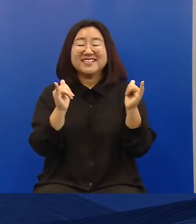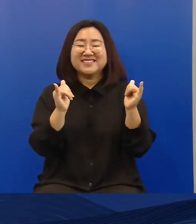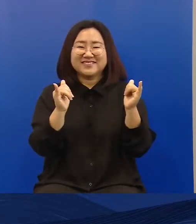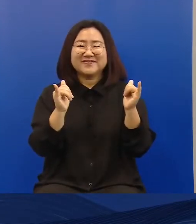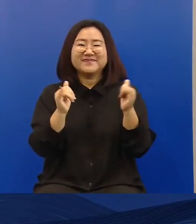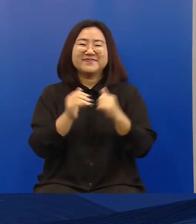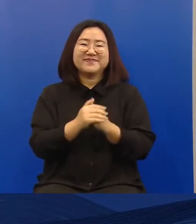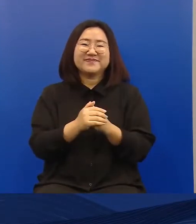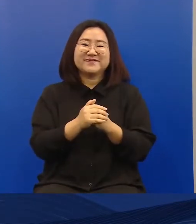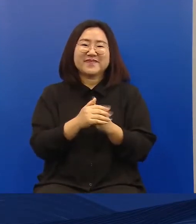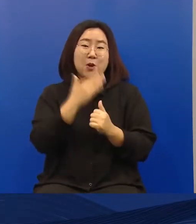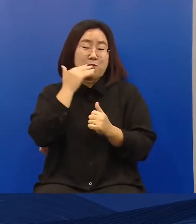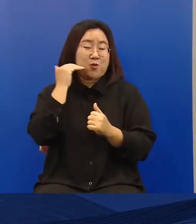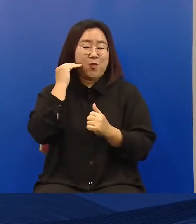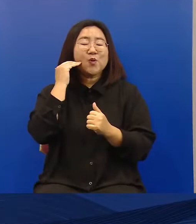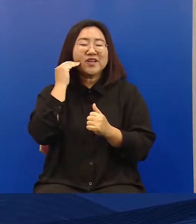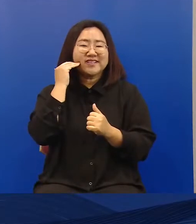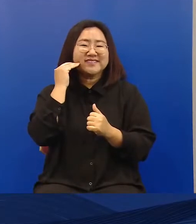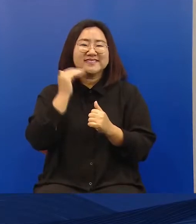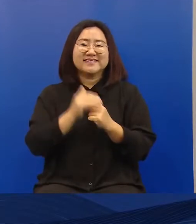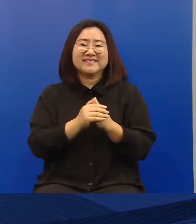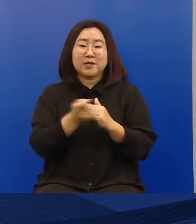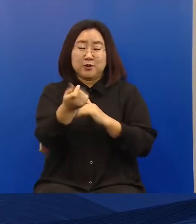introduce the second panel discussant.